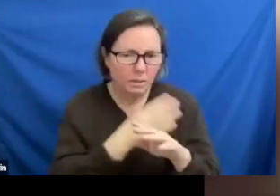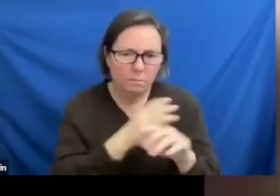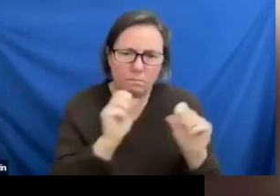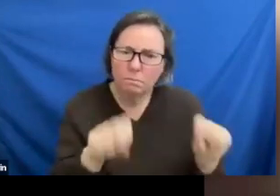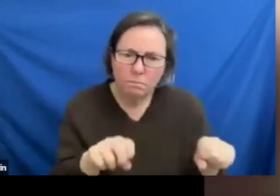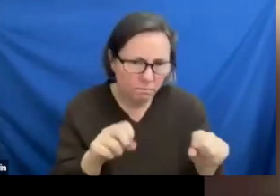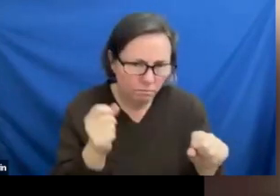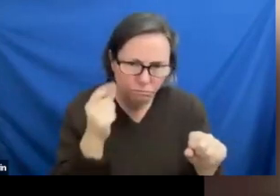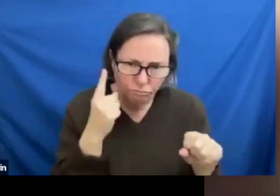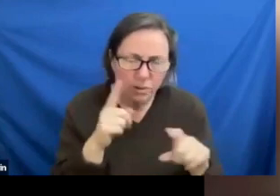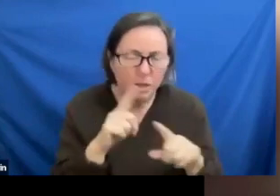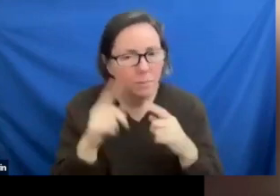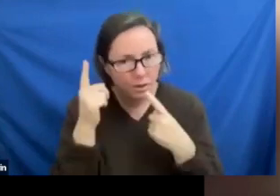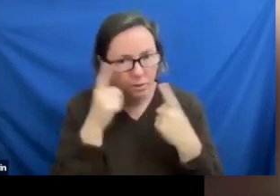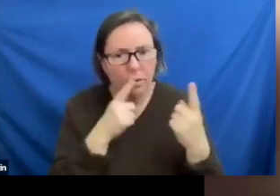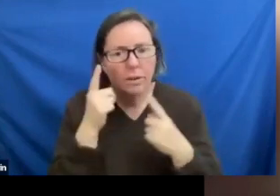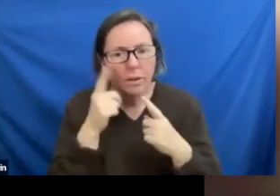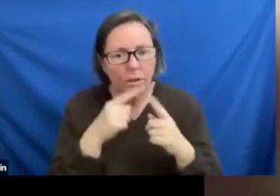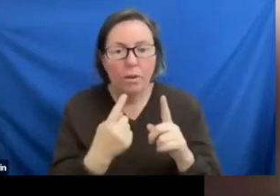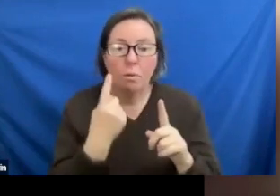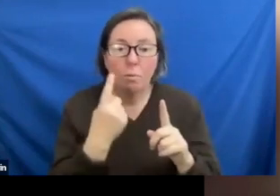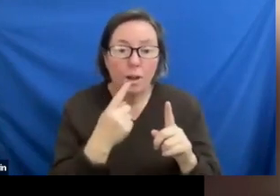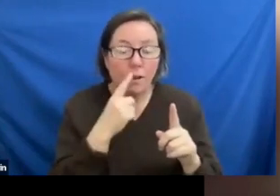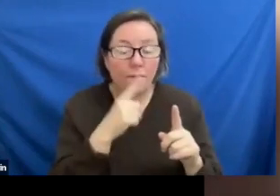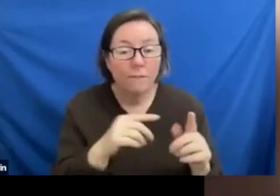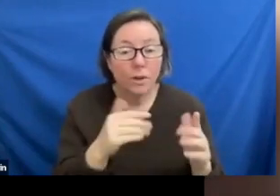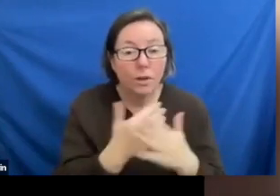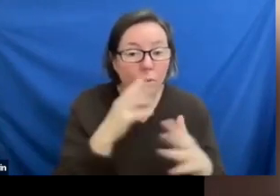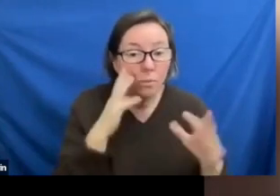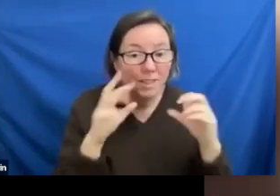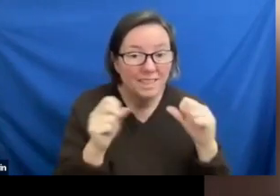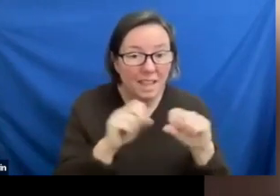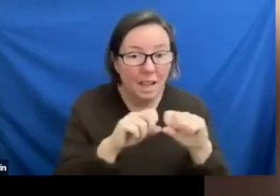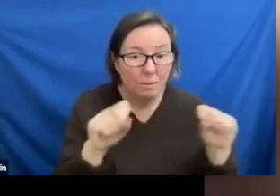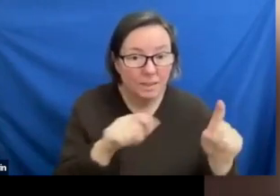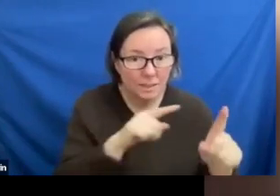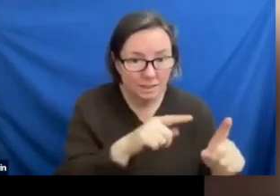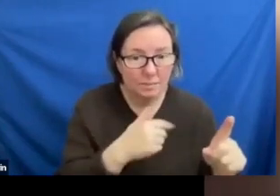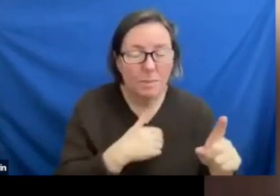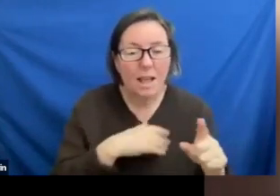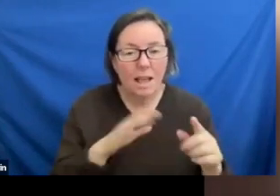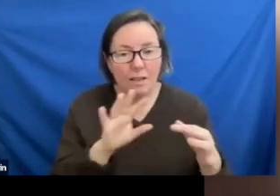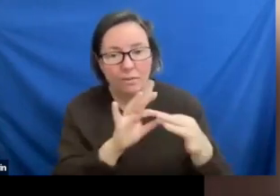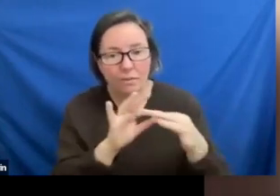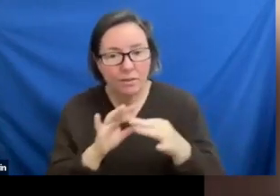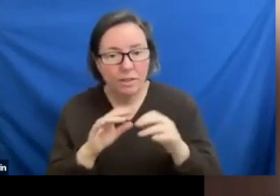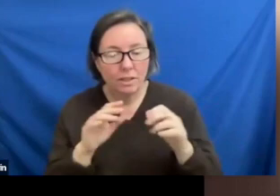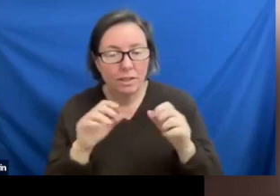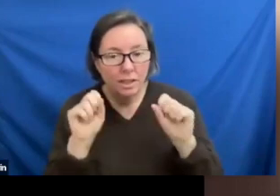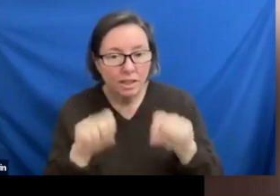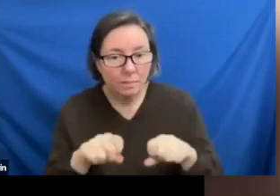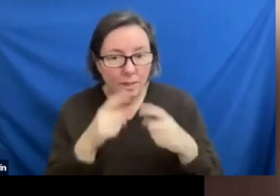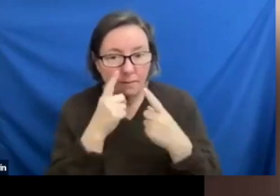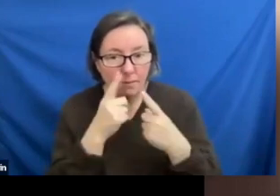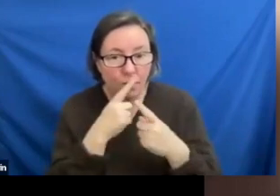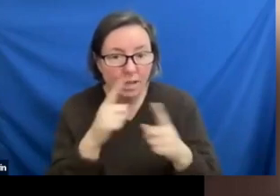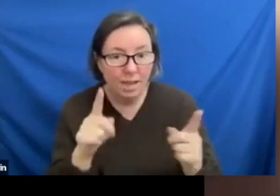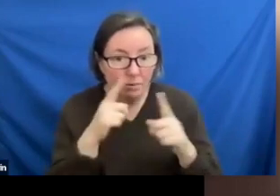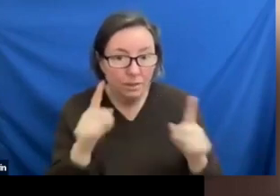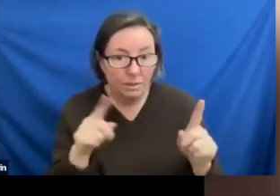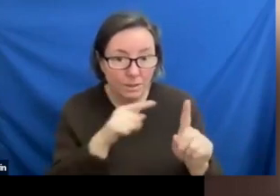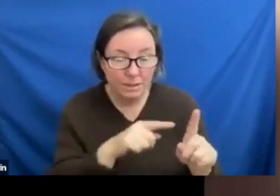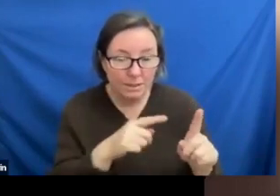one of the items with the new sound system, it comes with an ability for announcements. So it's not only